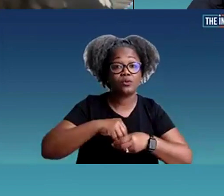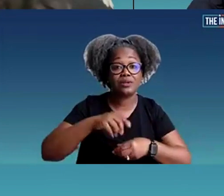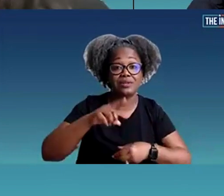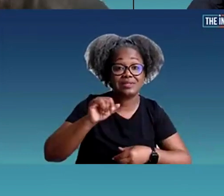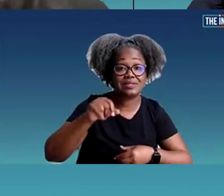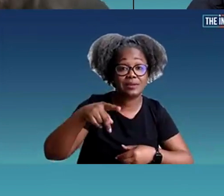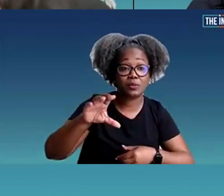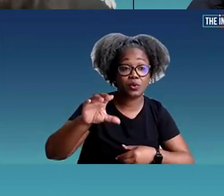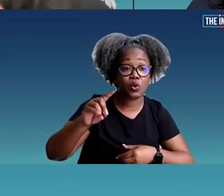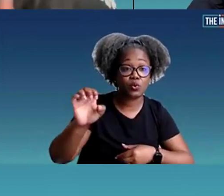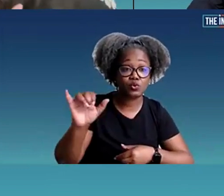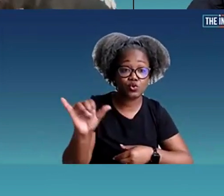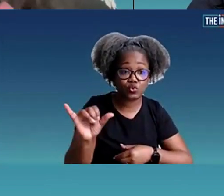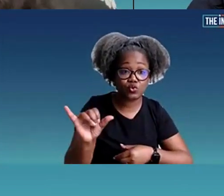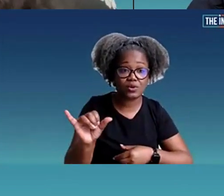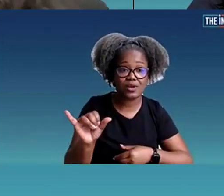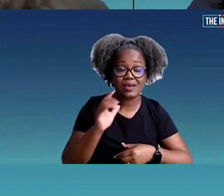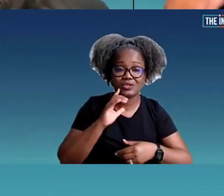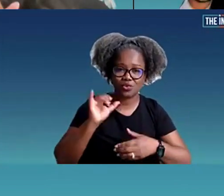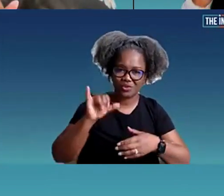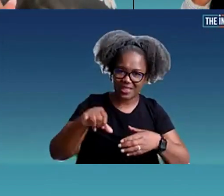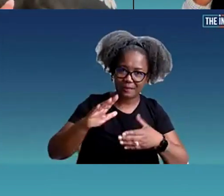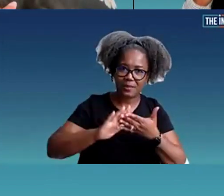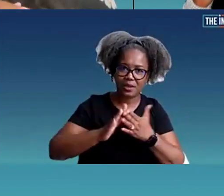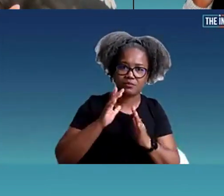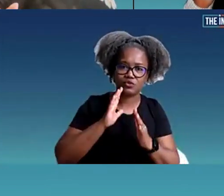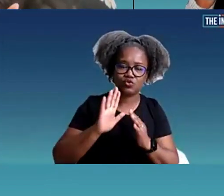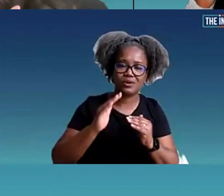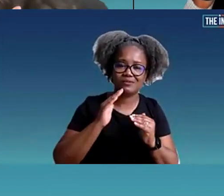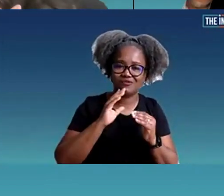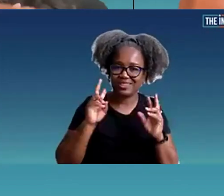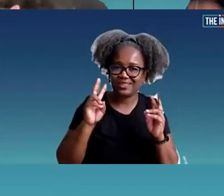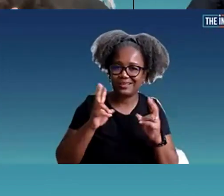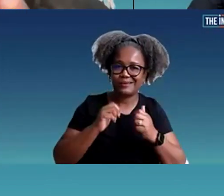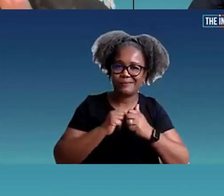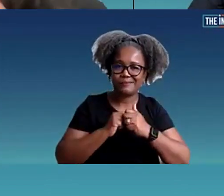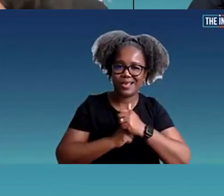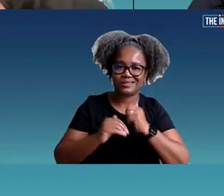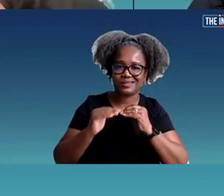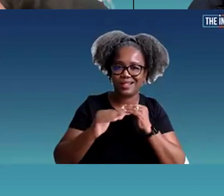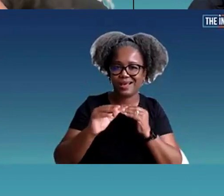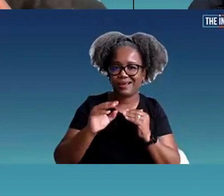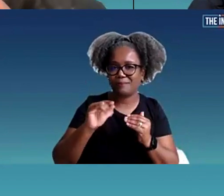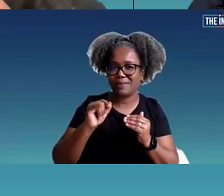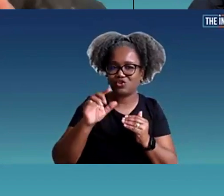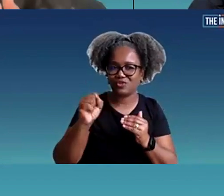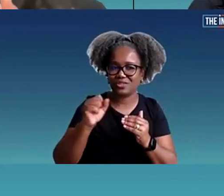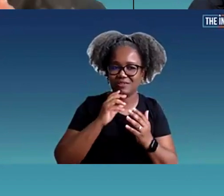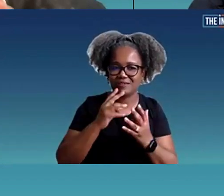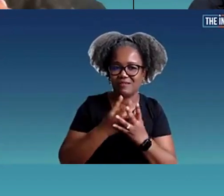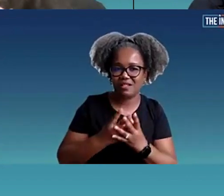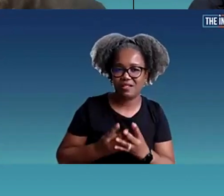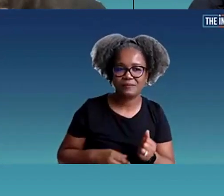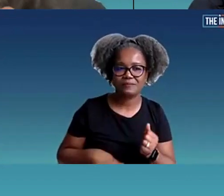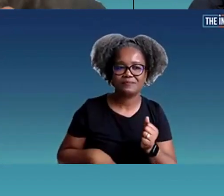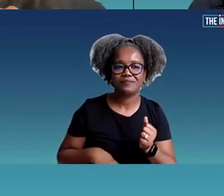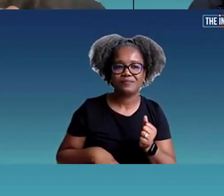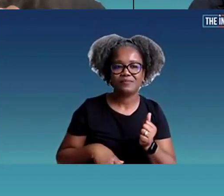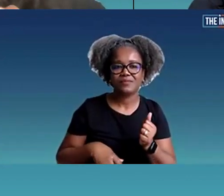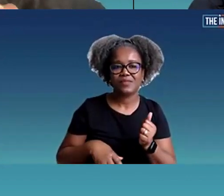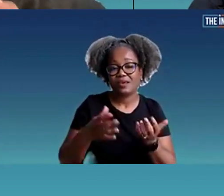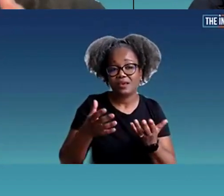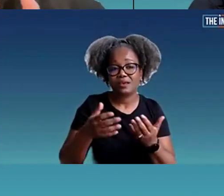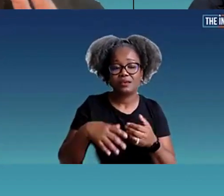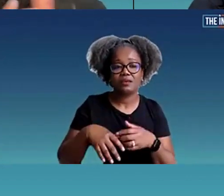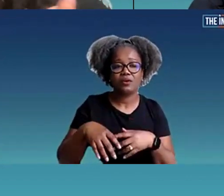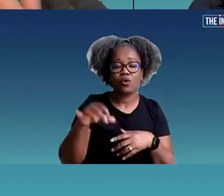well. At Maven, about a year or so ago, we created a digital health tool that can be used to screen for